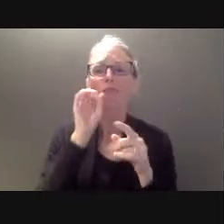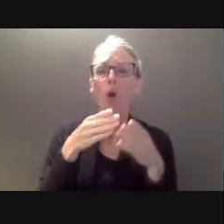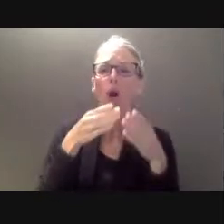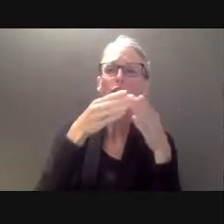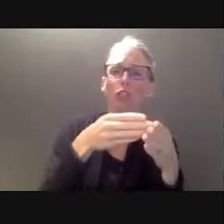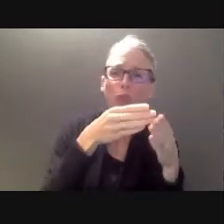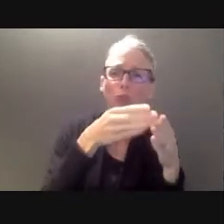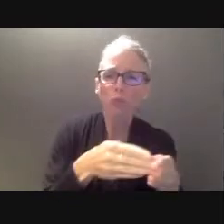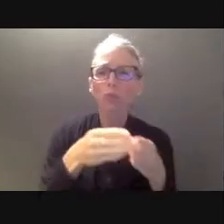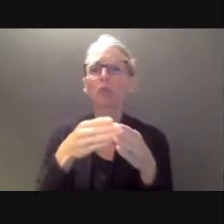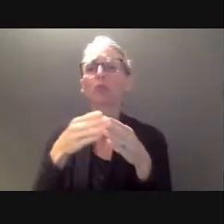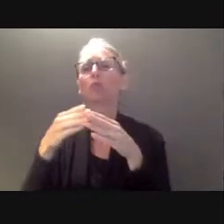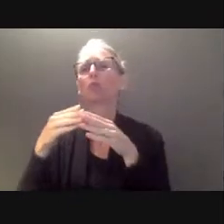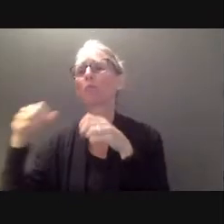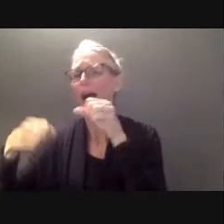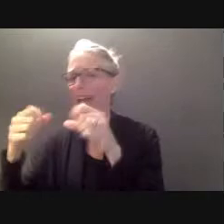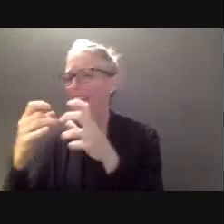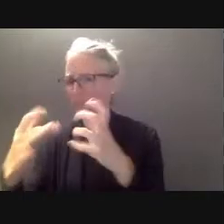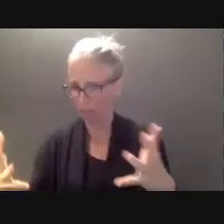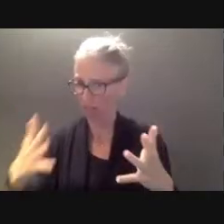US.